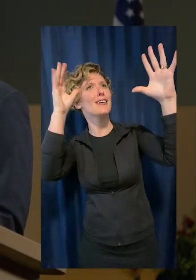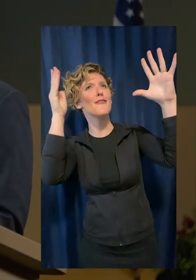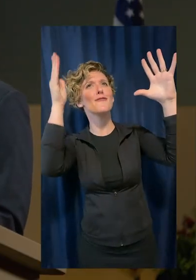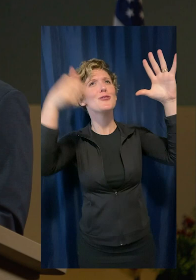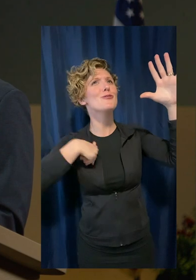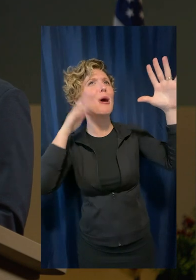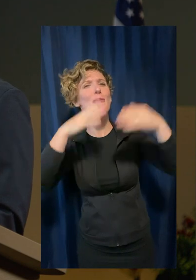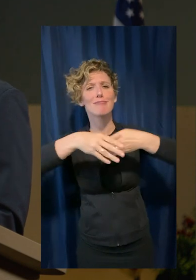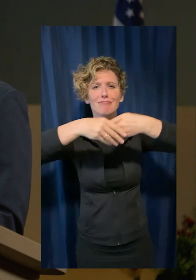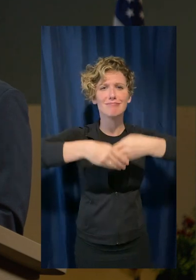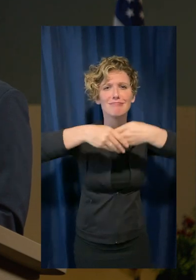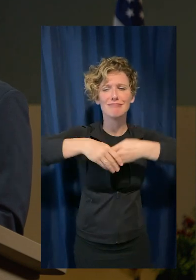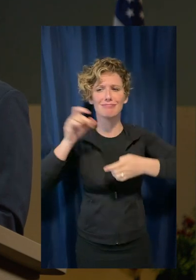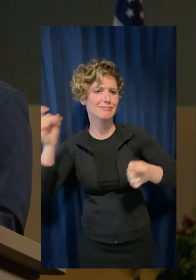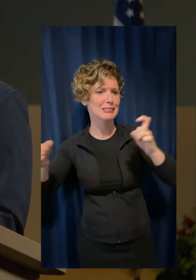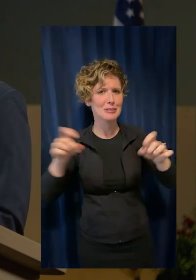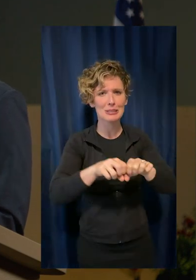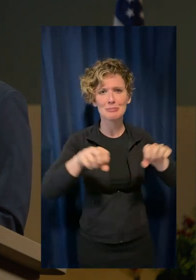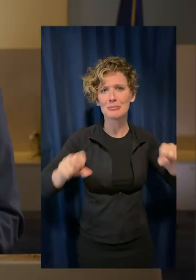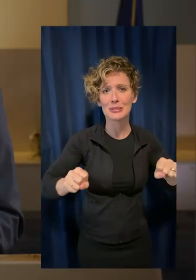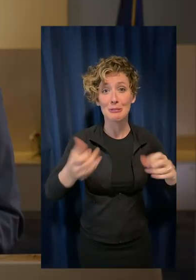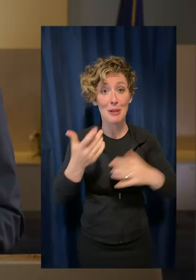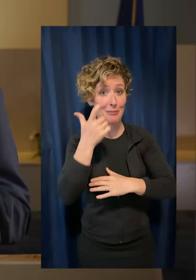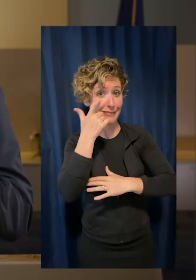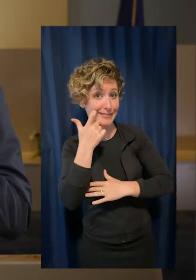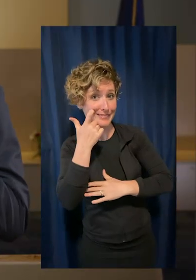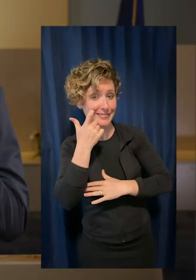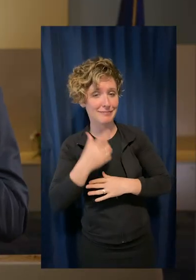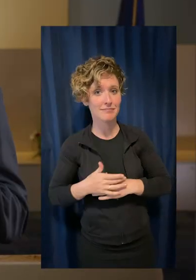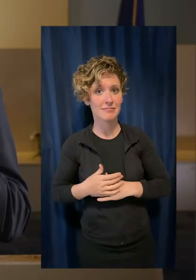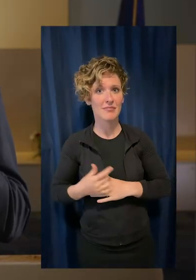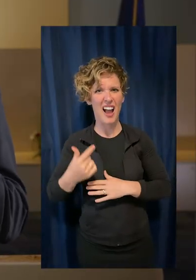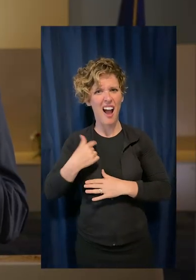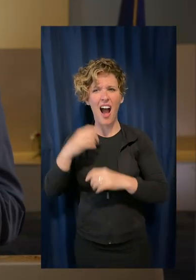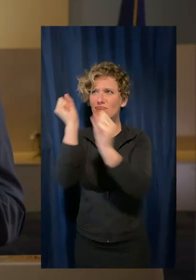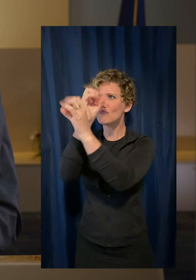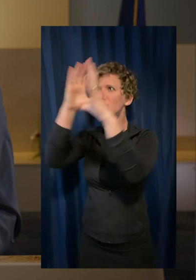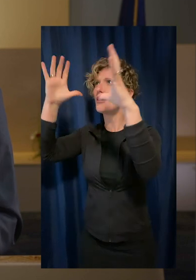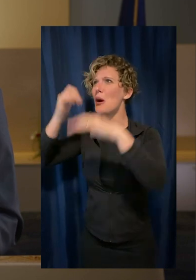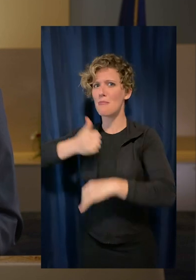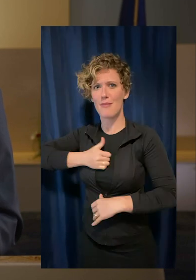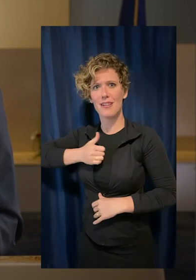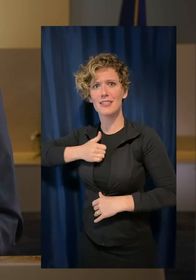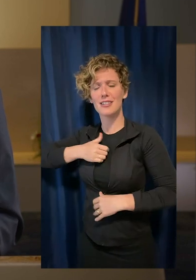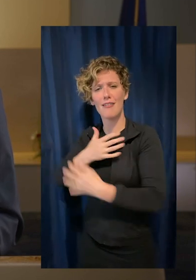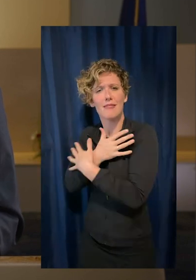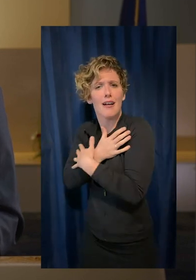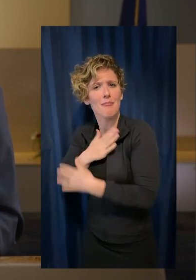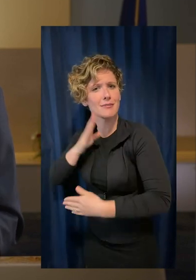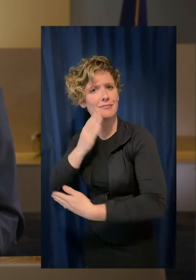and excitement, and perhaps even a tear or two in your eyes. I saw myself hugging my own senior daughter,